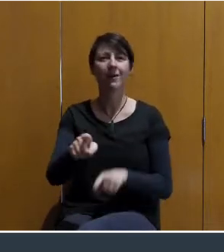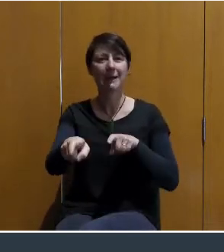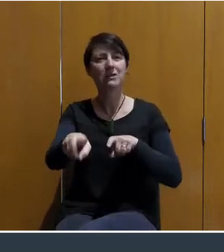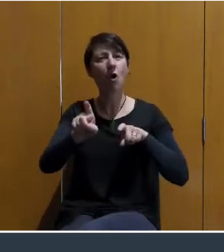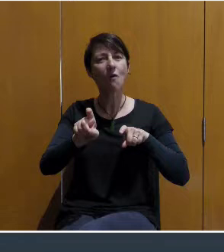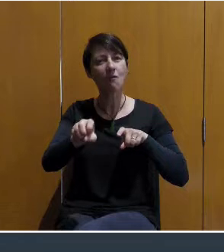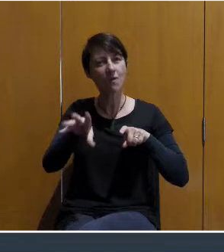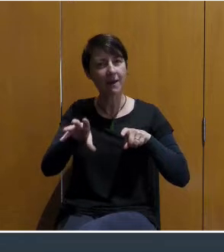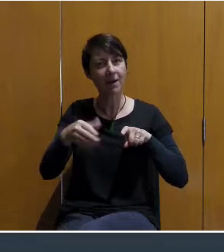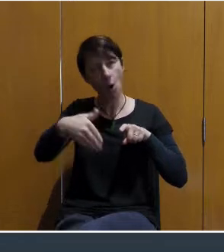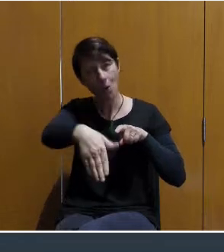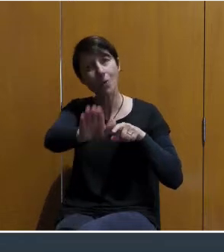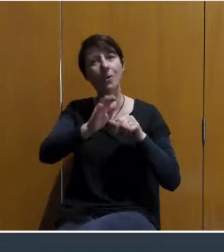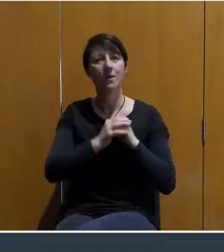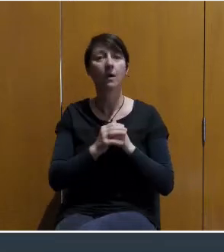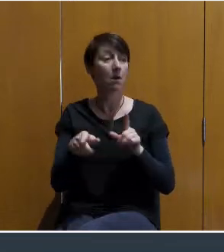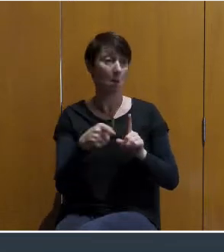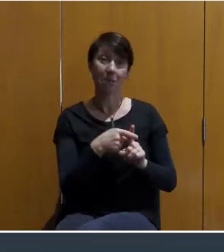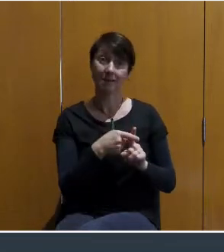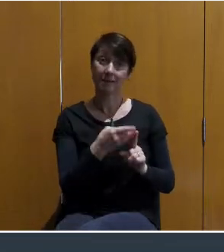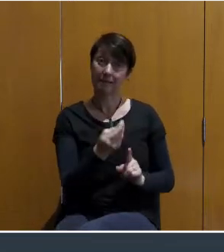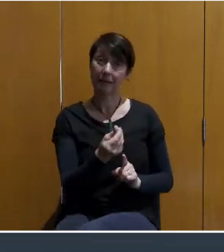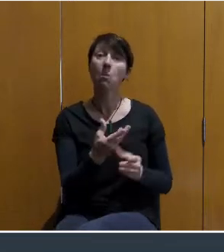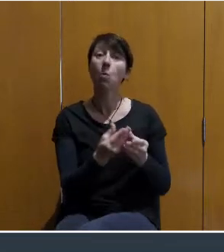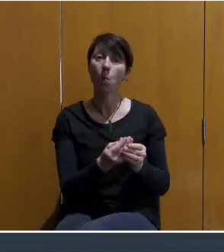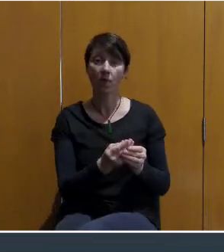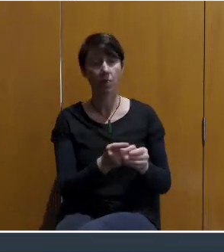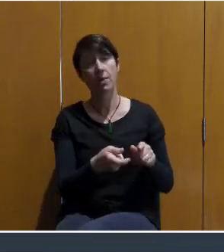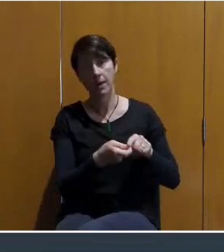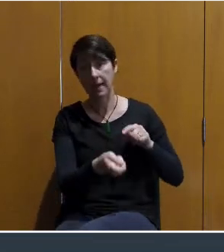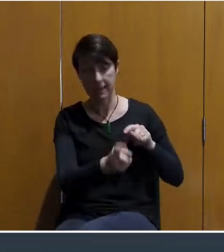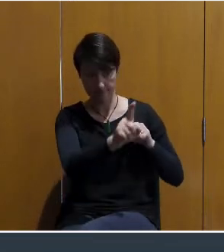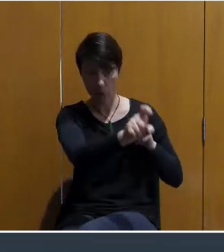still take them to on-lead areas and enjoy those spaces with our dogs.